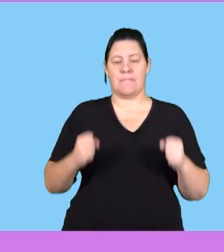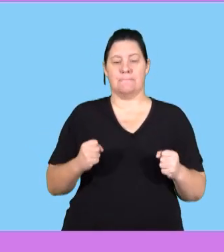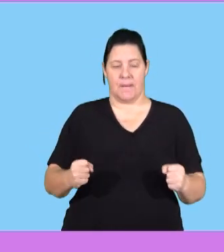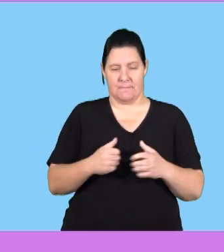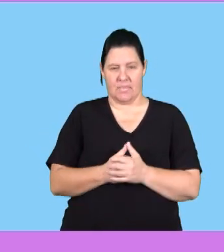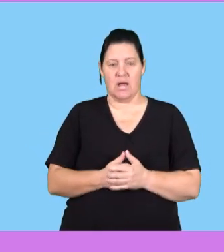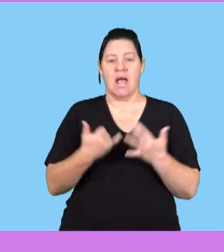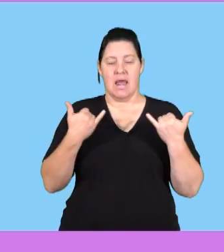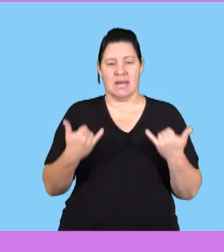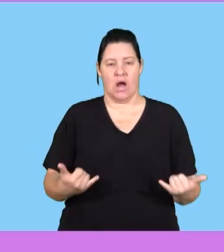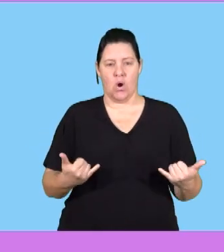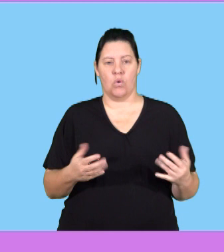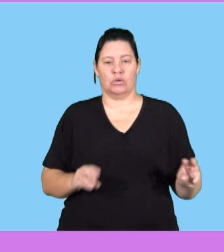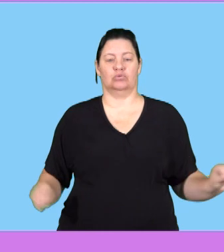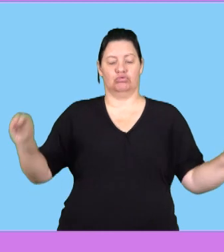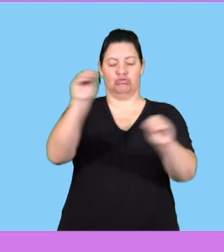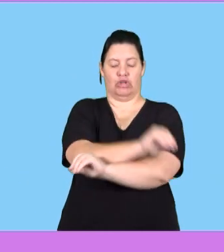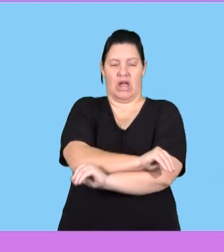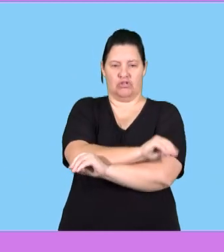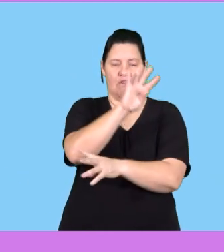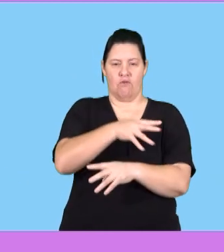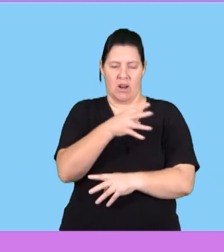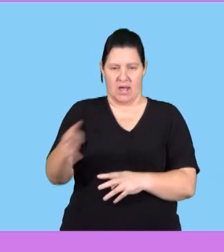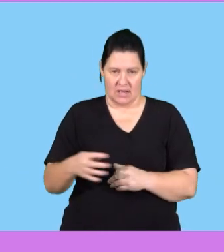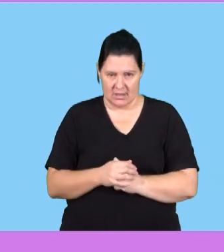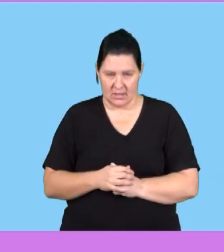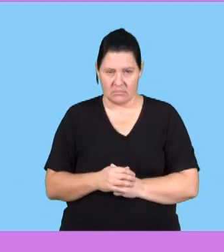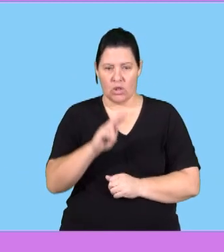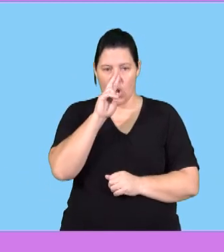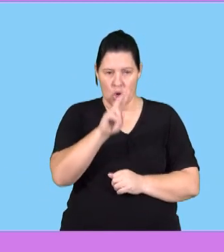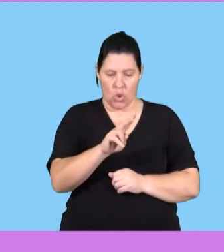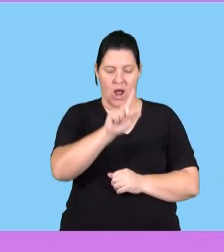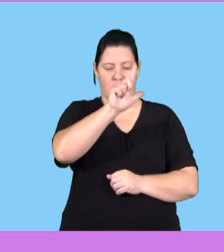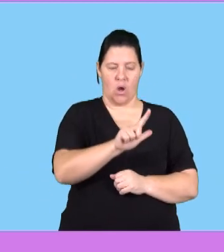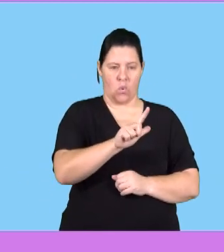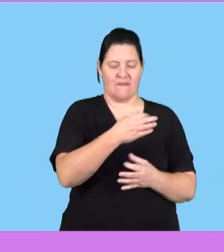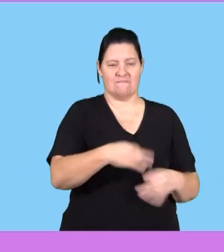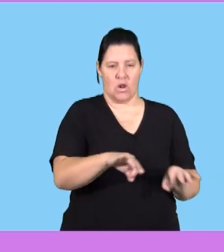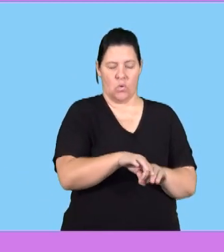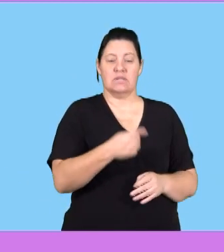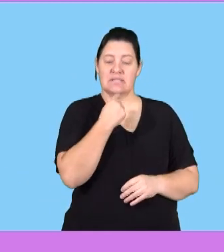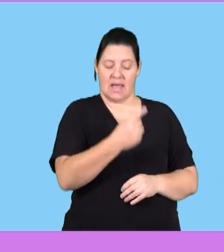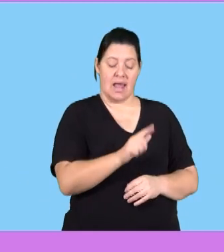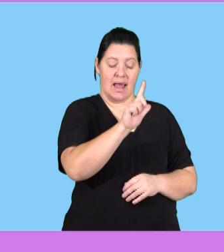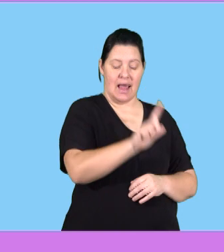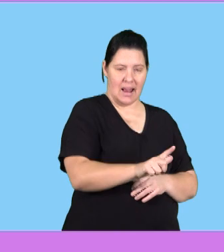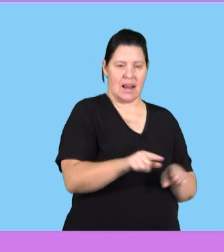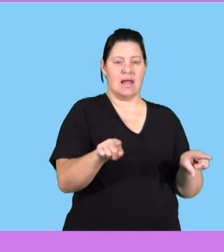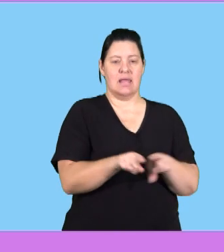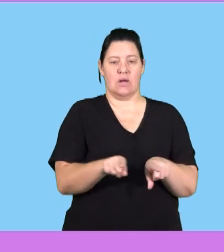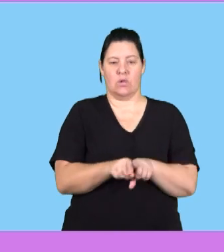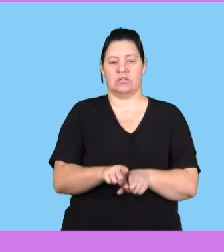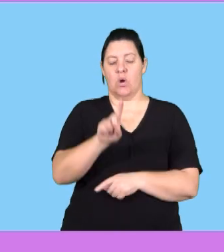as L. So now I'm going to change the subject of the formula. I'm looking for the lowest value. So I'm going to say